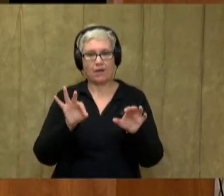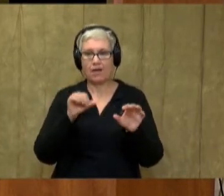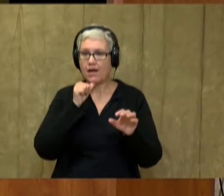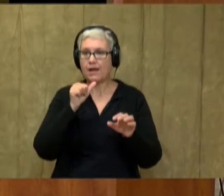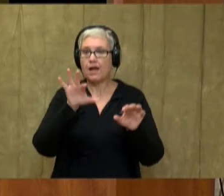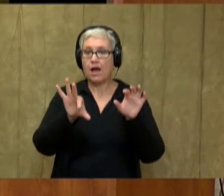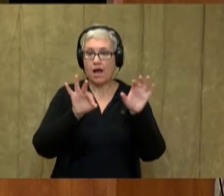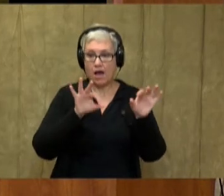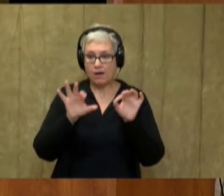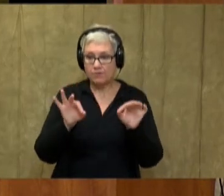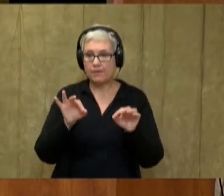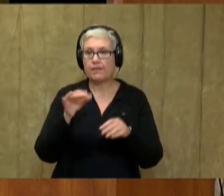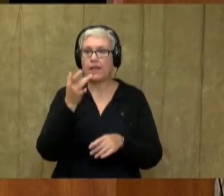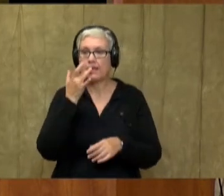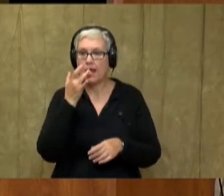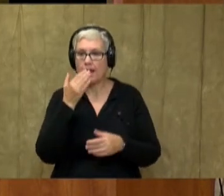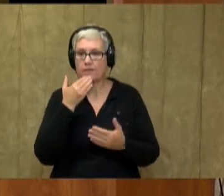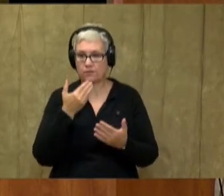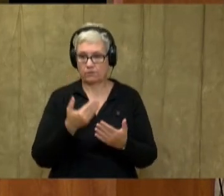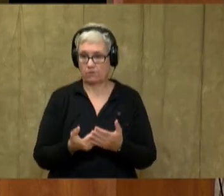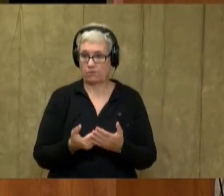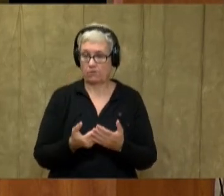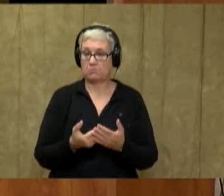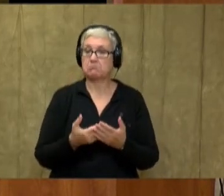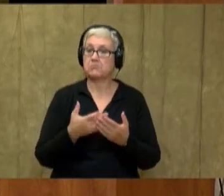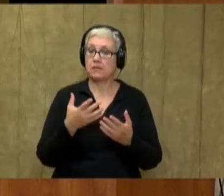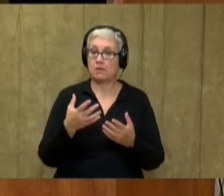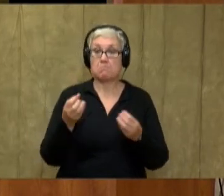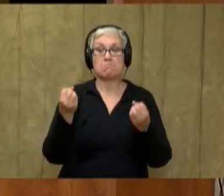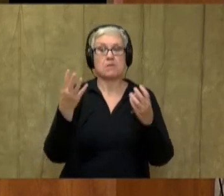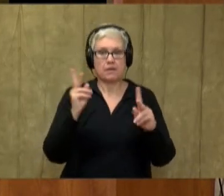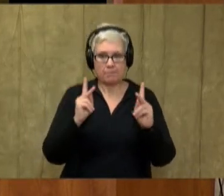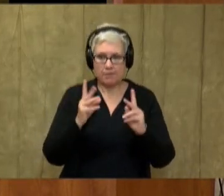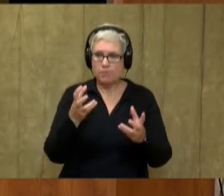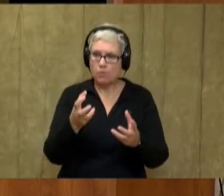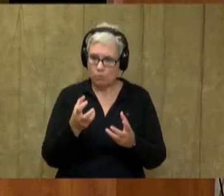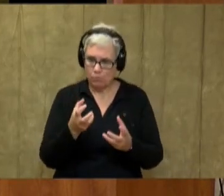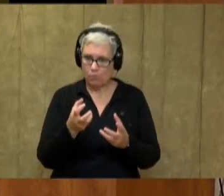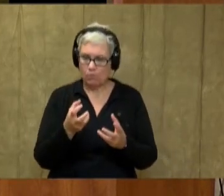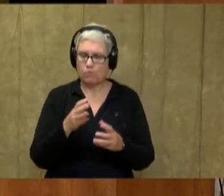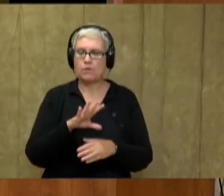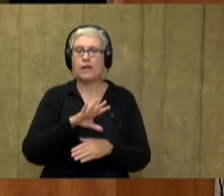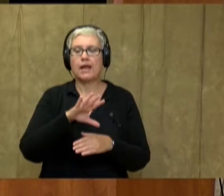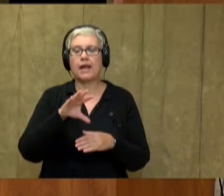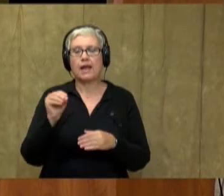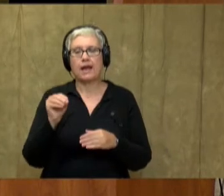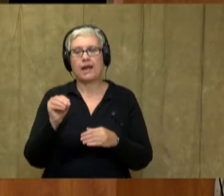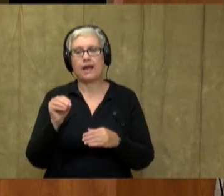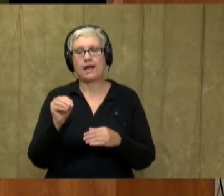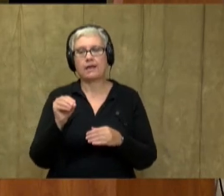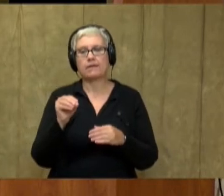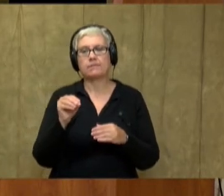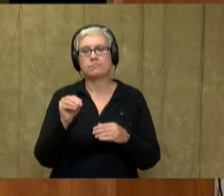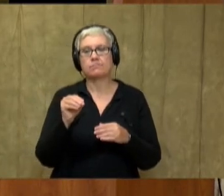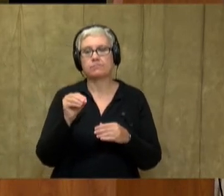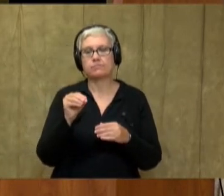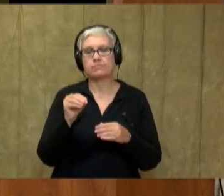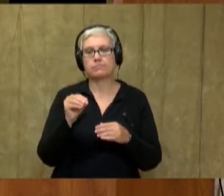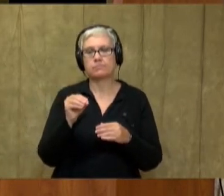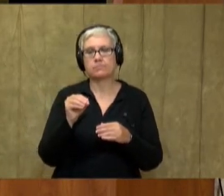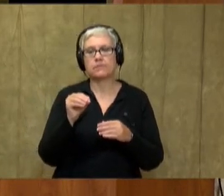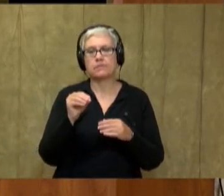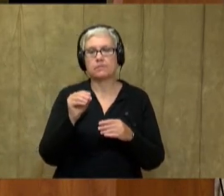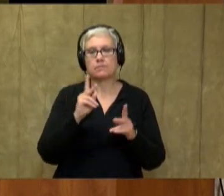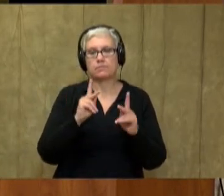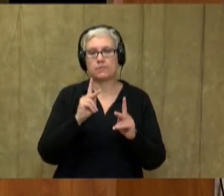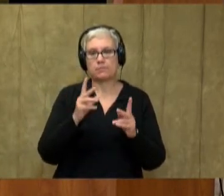good, are desired by many and healthy. Having options does not have to be a choice between good and